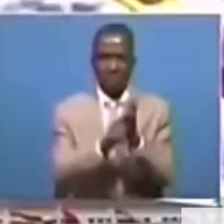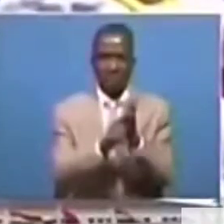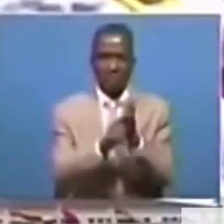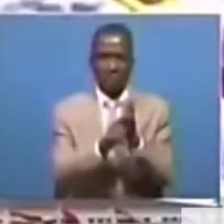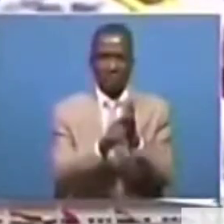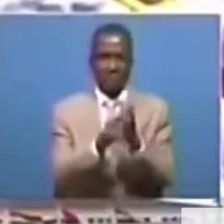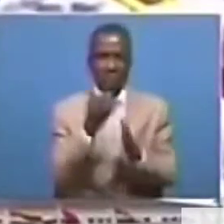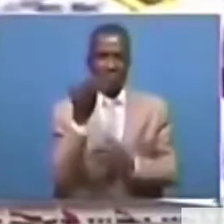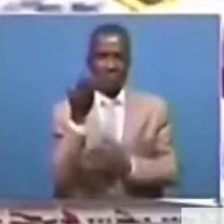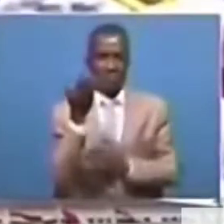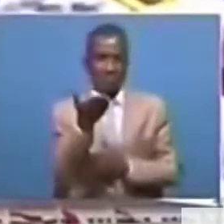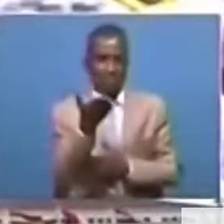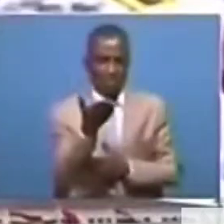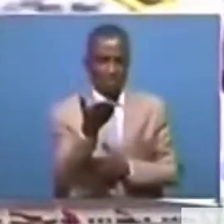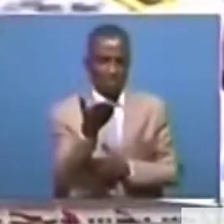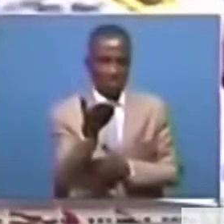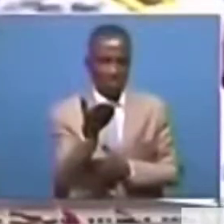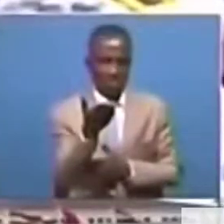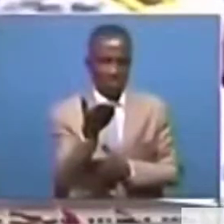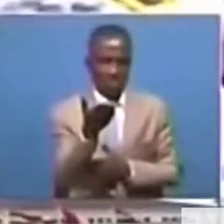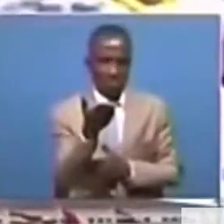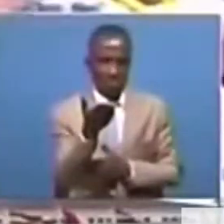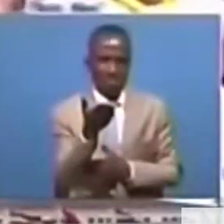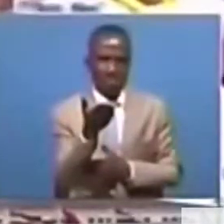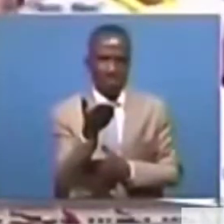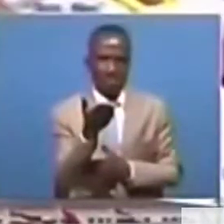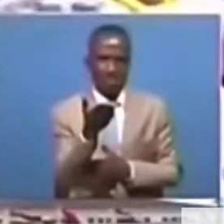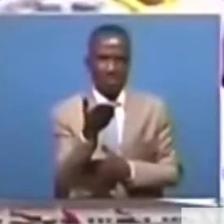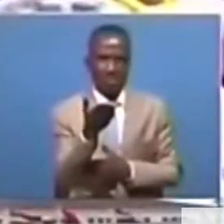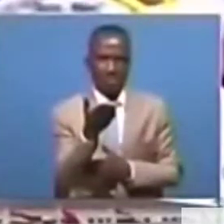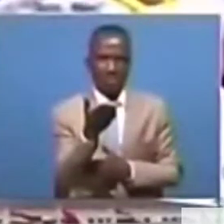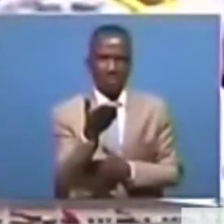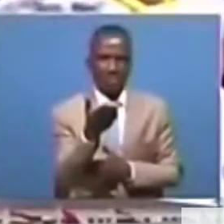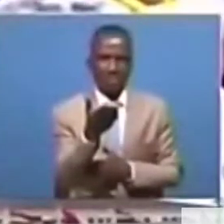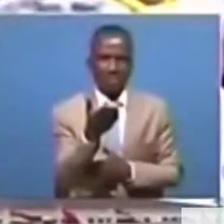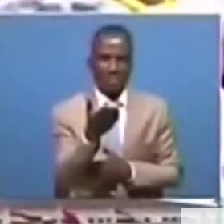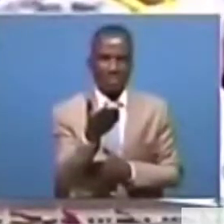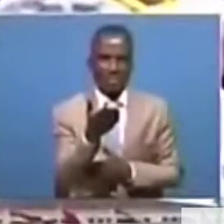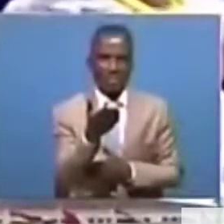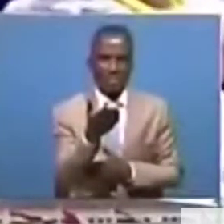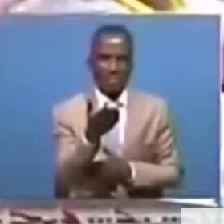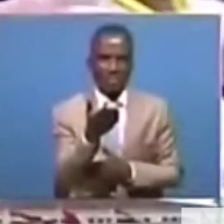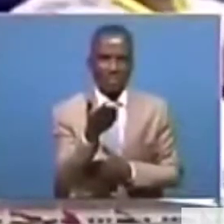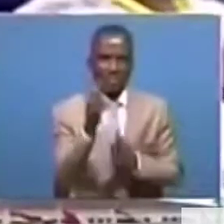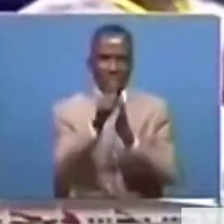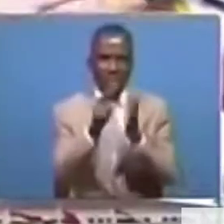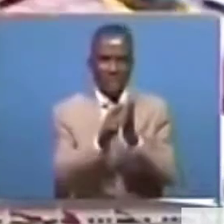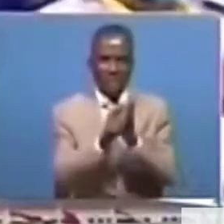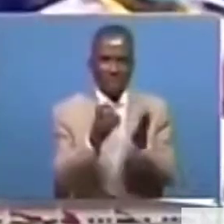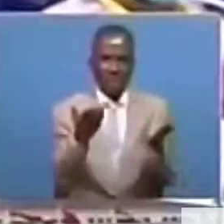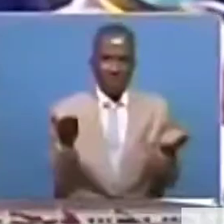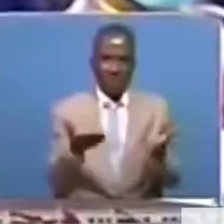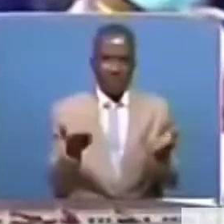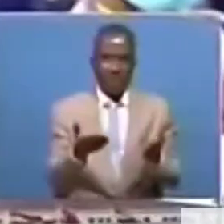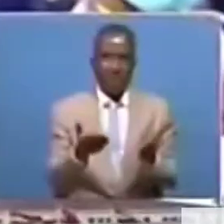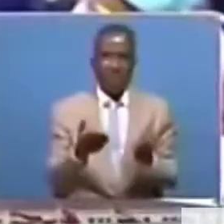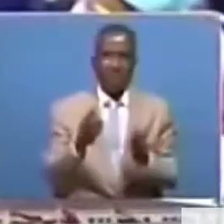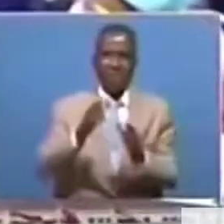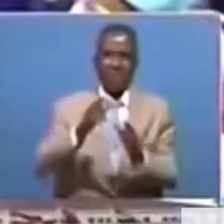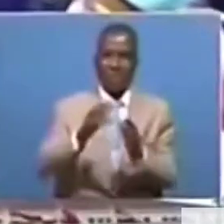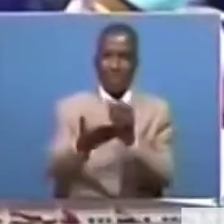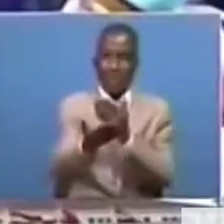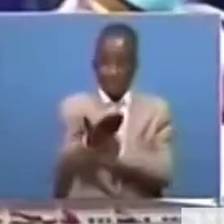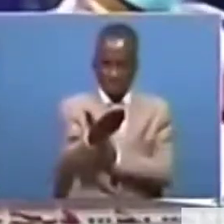but Black's Law Dictionary is referred to. But in any case, my lords, I wish to notify your lordship that we have filed this